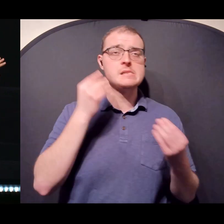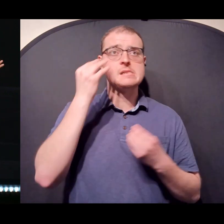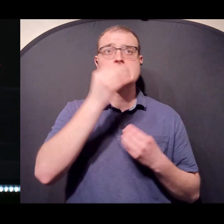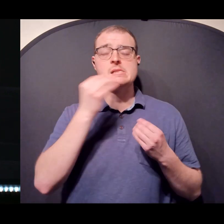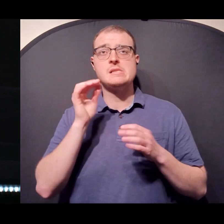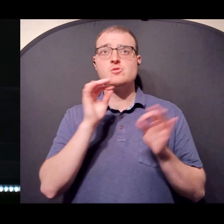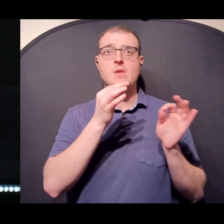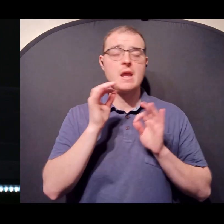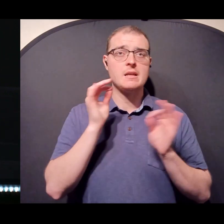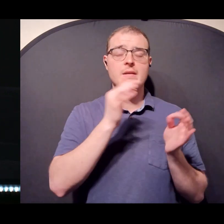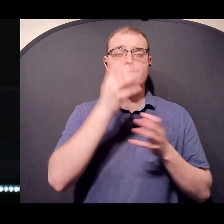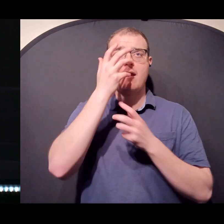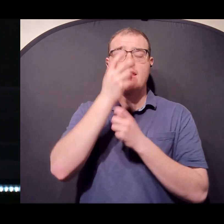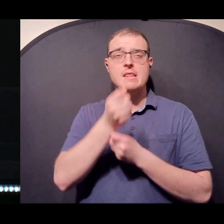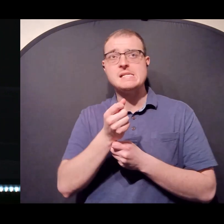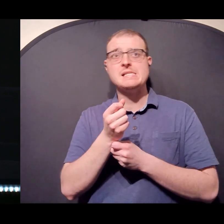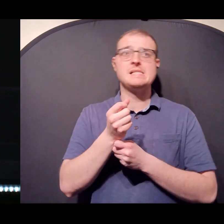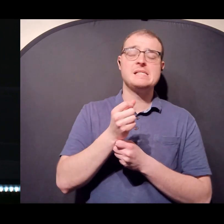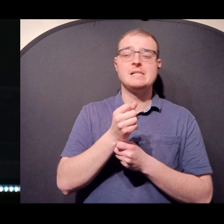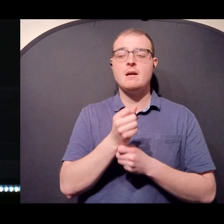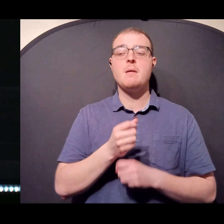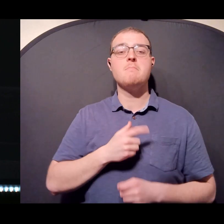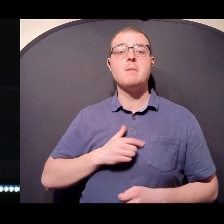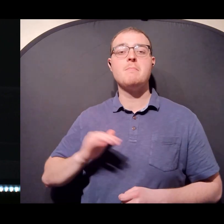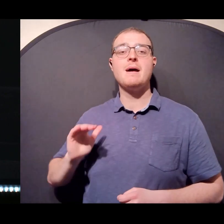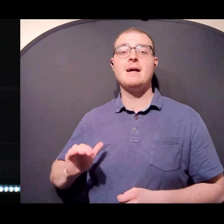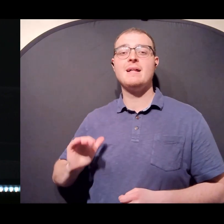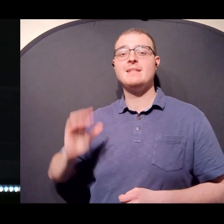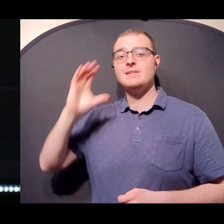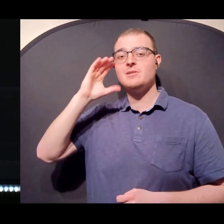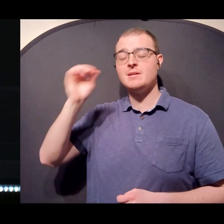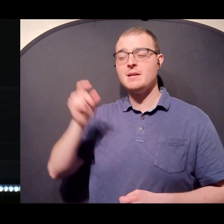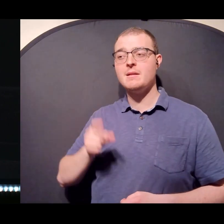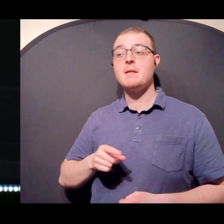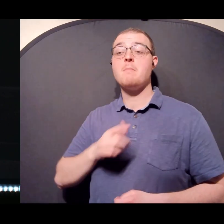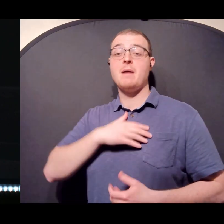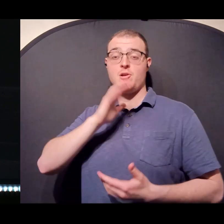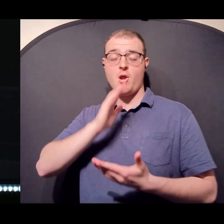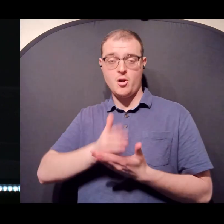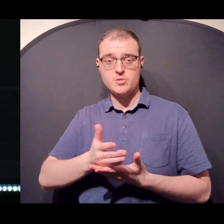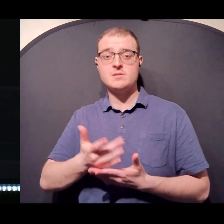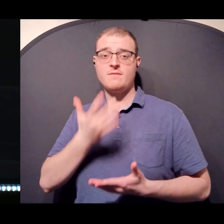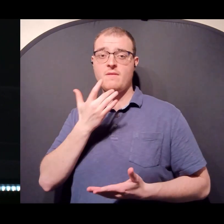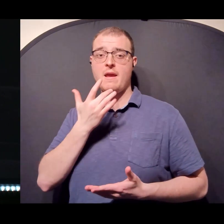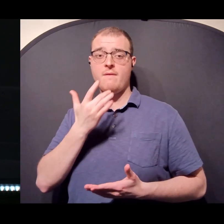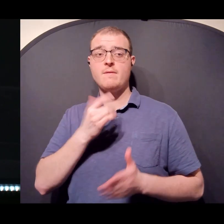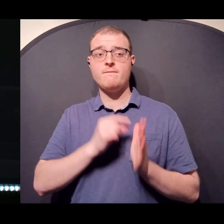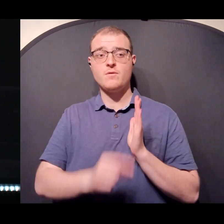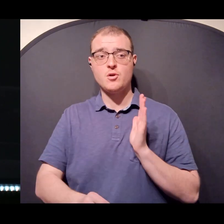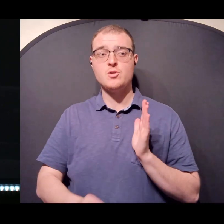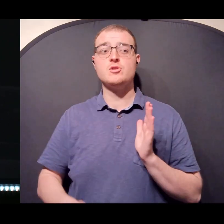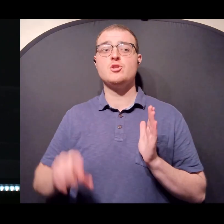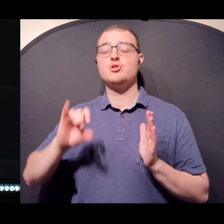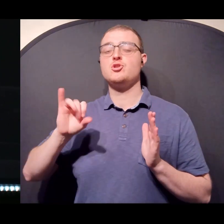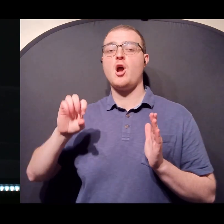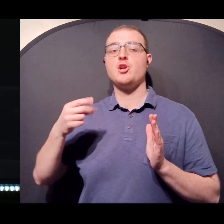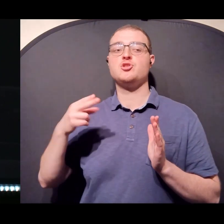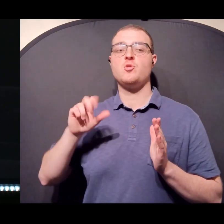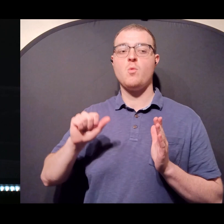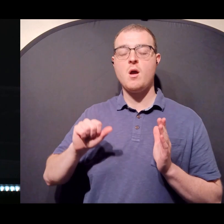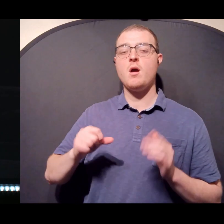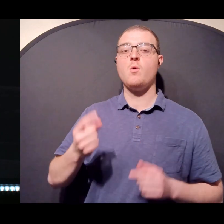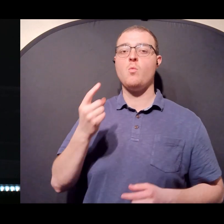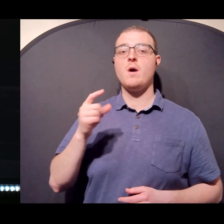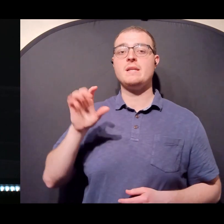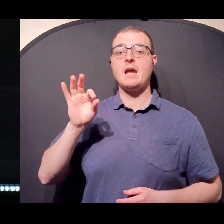thoughts, a distracted faith. But my little guy's favorite verse and my daughter's favorite verse is Joshua 1:9.